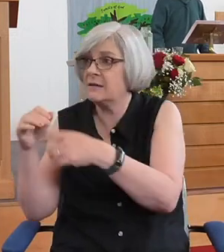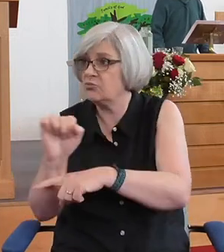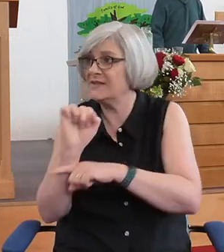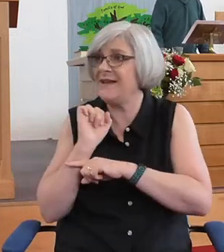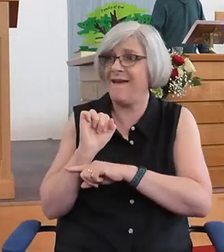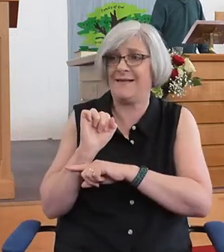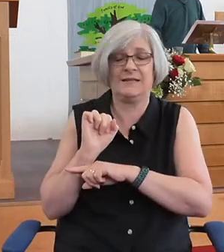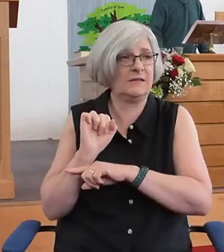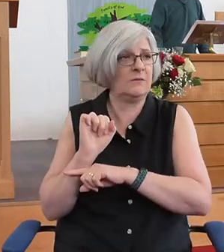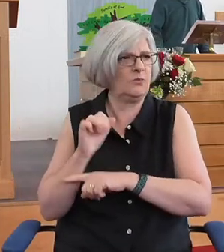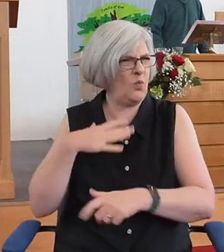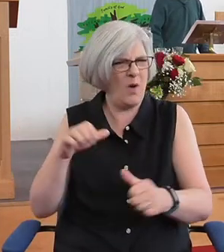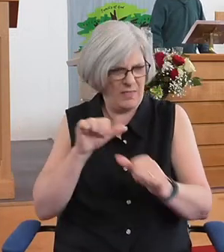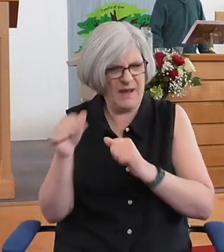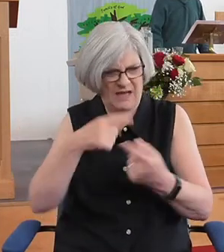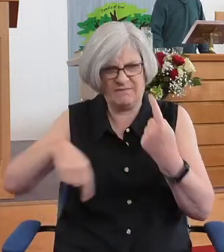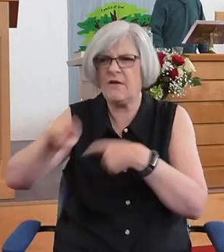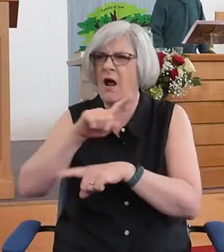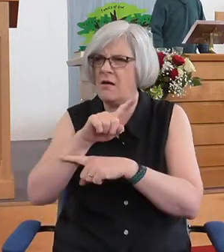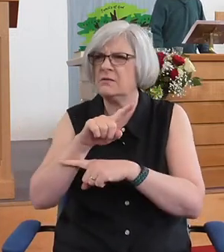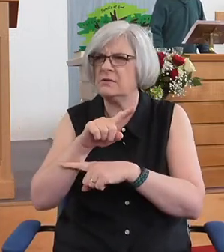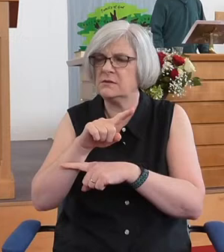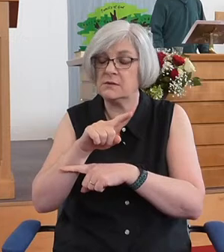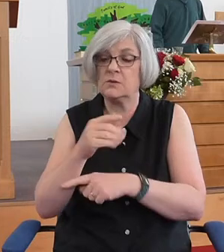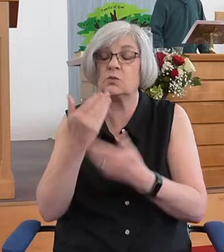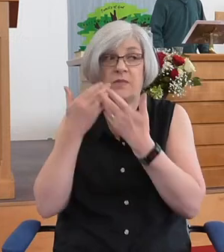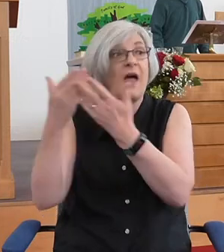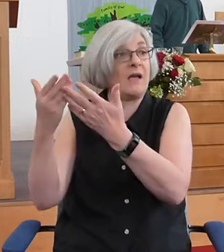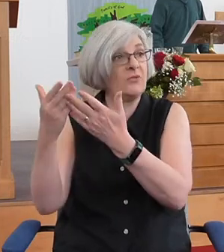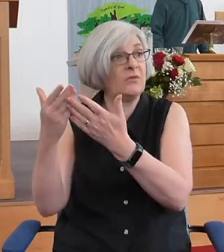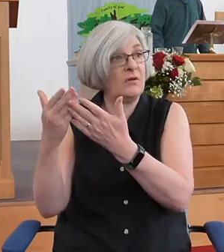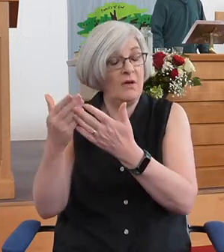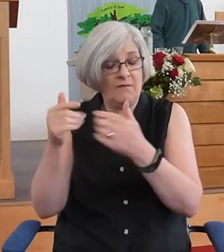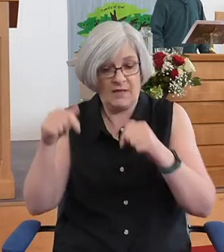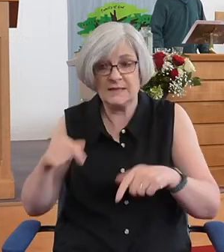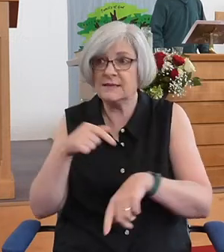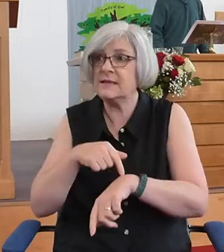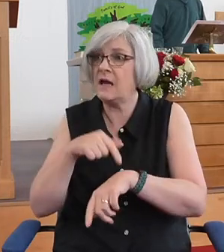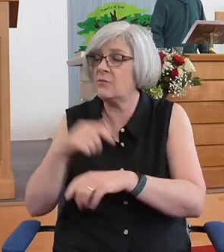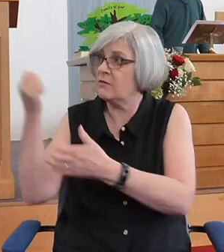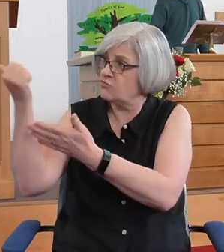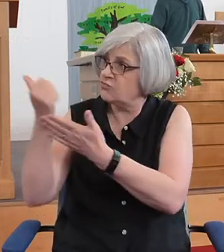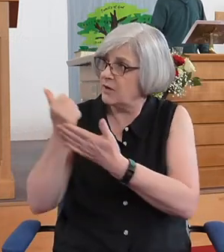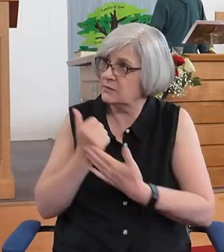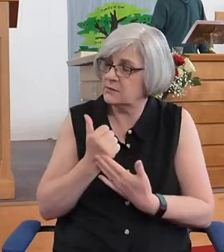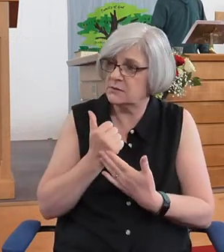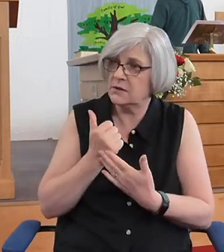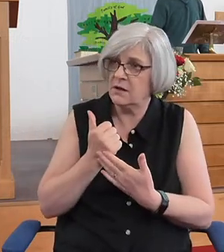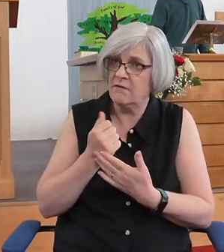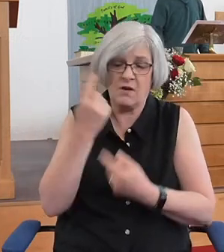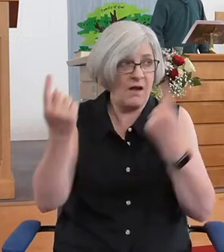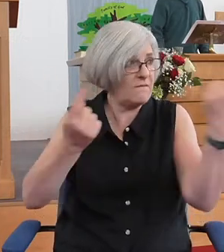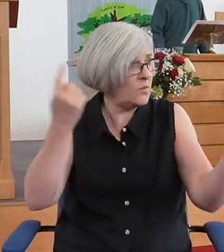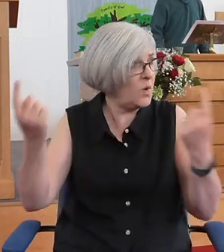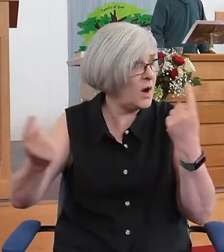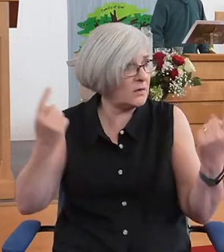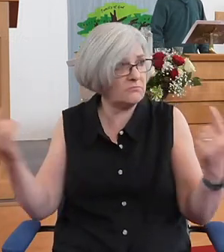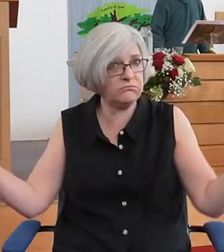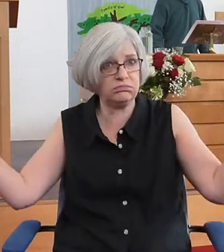for us. Thank you for this moment of grace for all gathered here today.